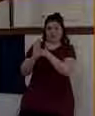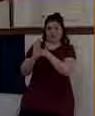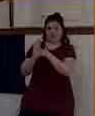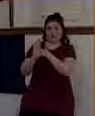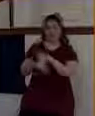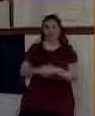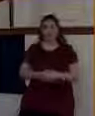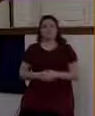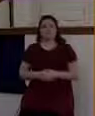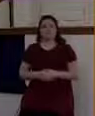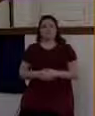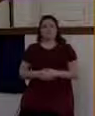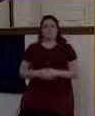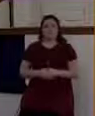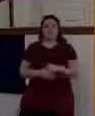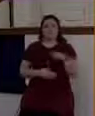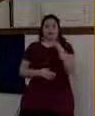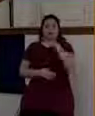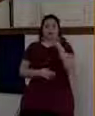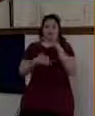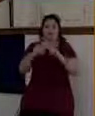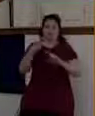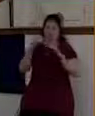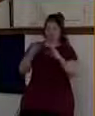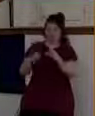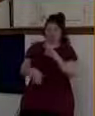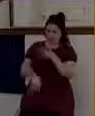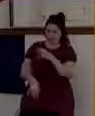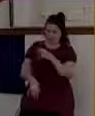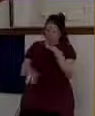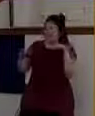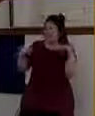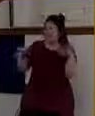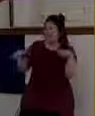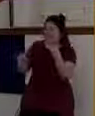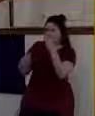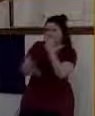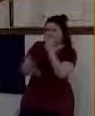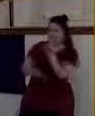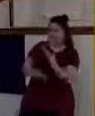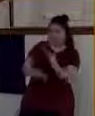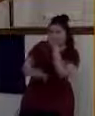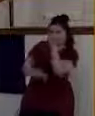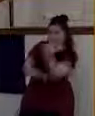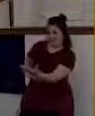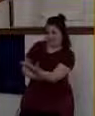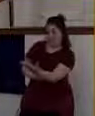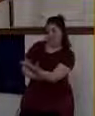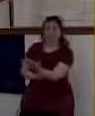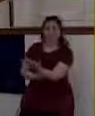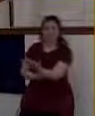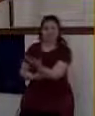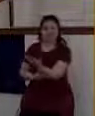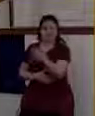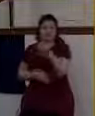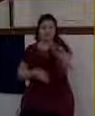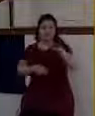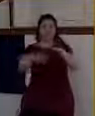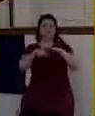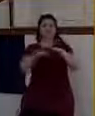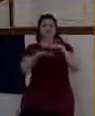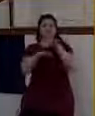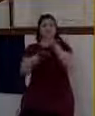oh, an angel from heaven came and told me to tell you this. You know what this reminds me of? The passage in the New Testament. Remember what Paul said to